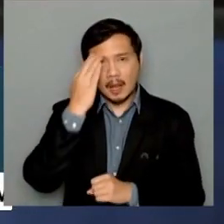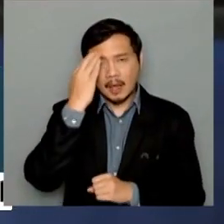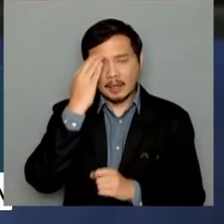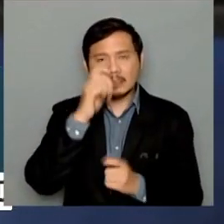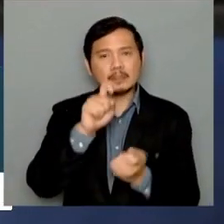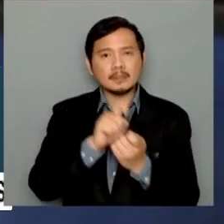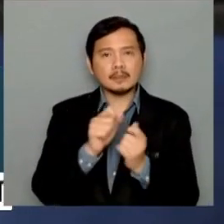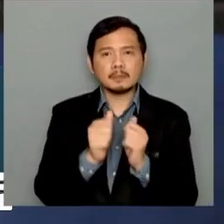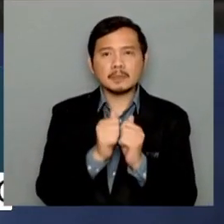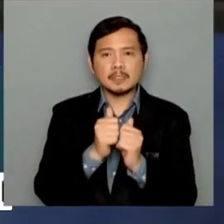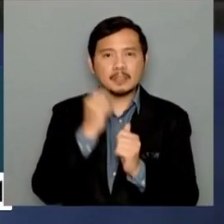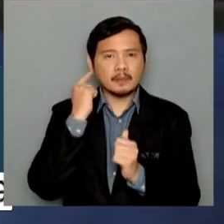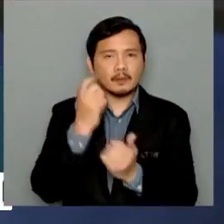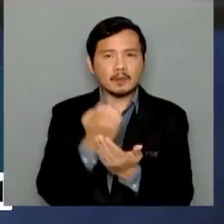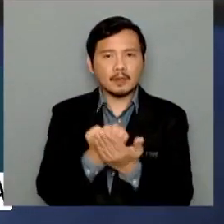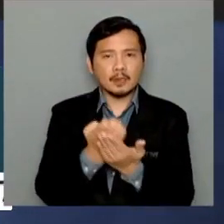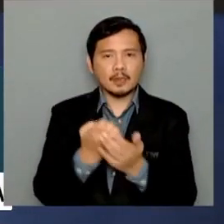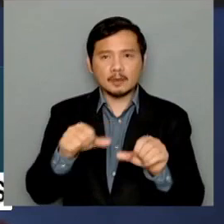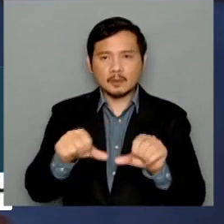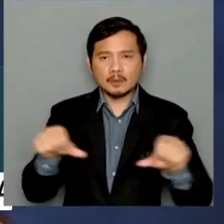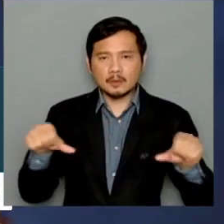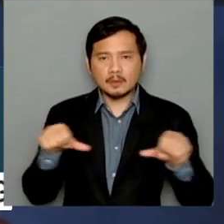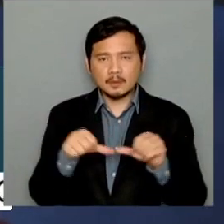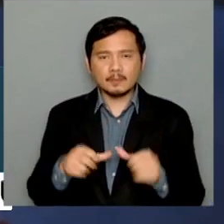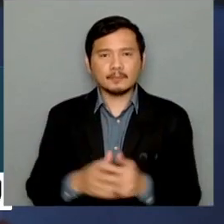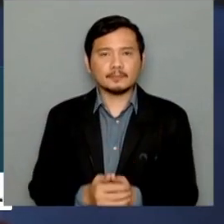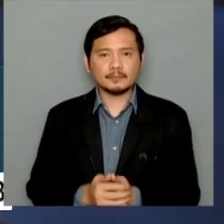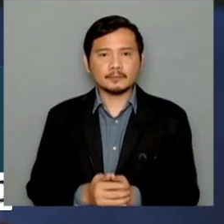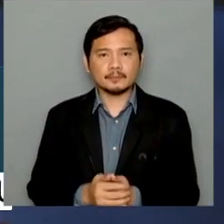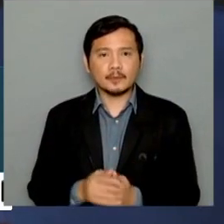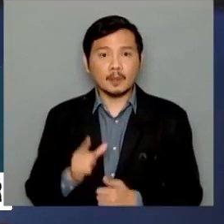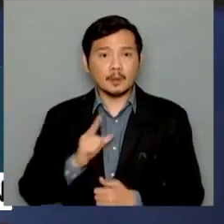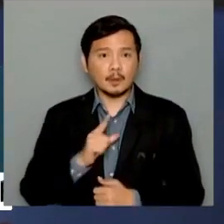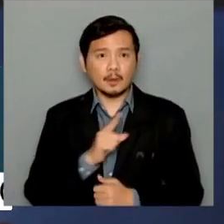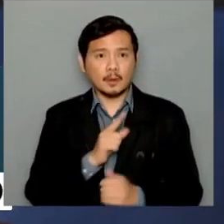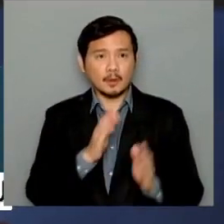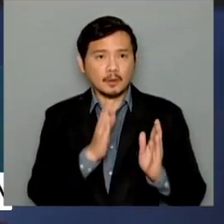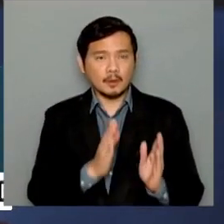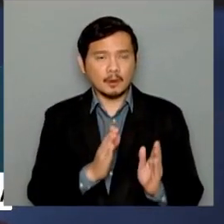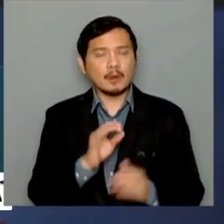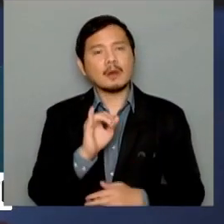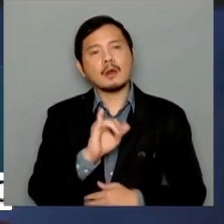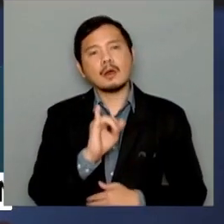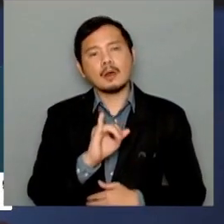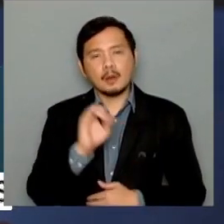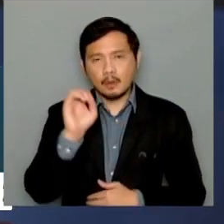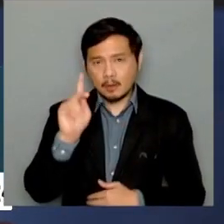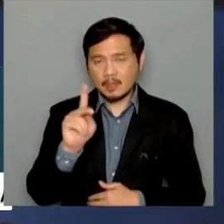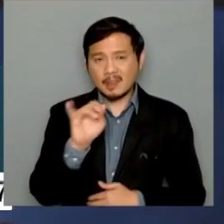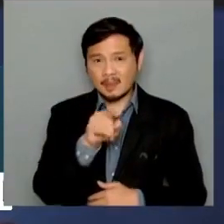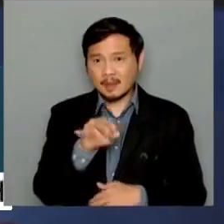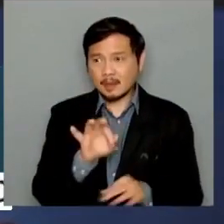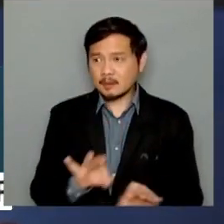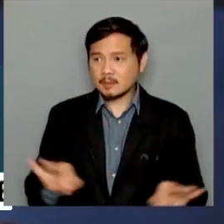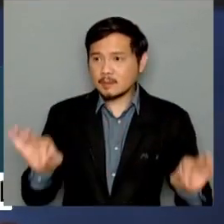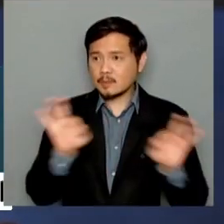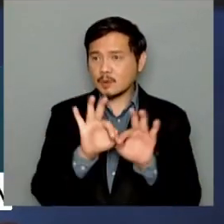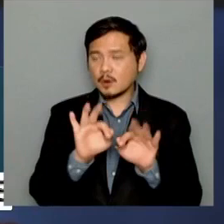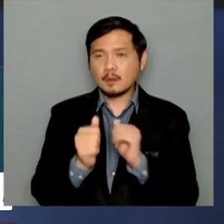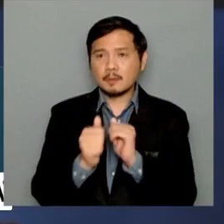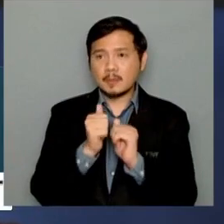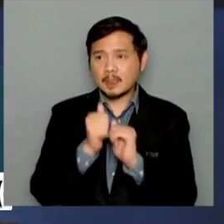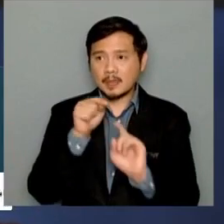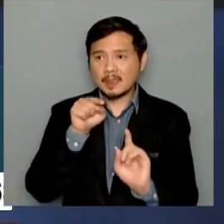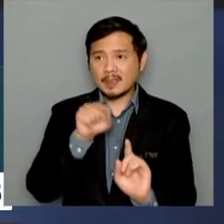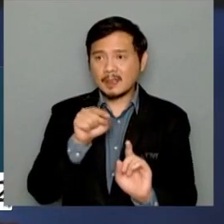a justification from lawmakers that the zone will be nationally significant and will not narrow the country's tax